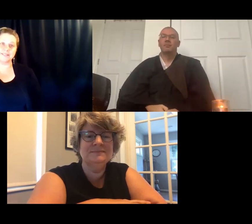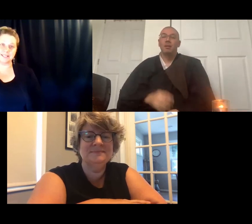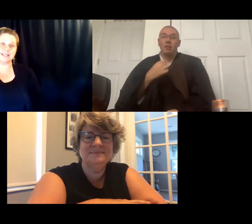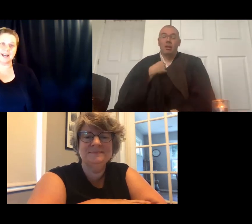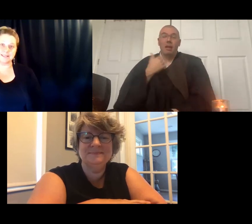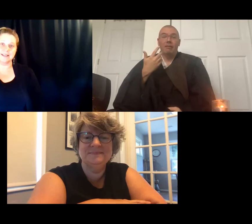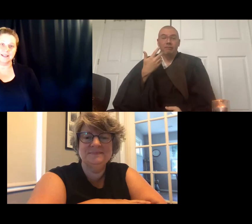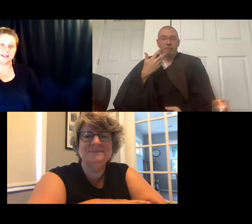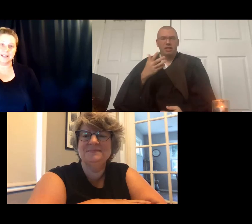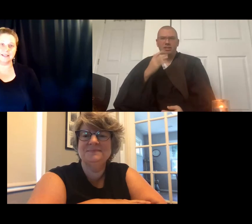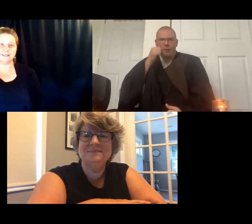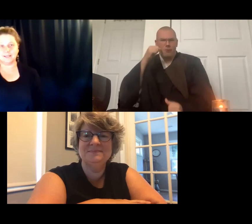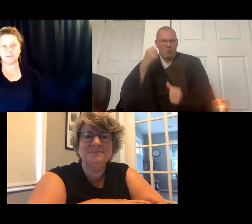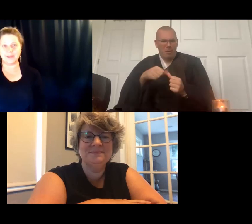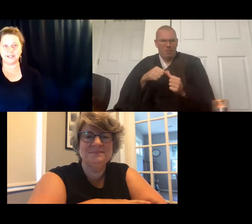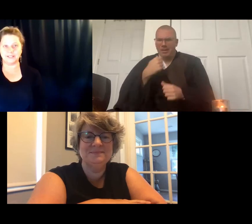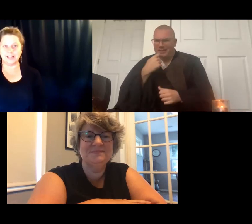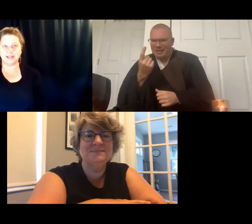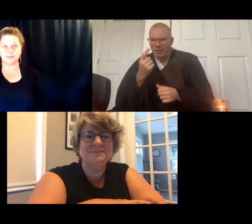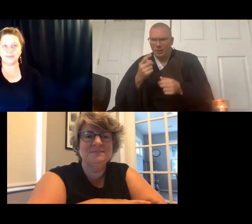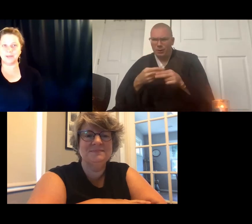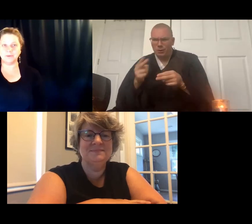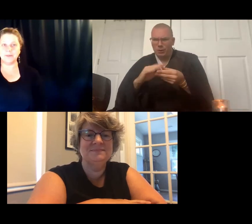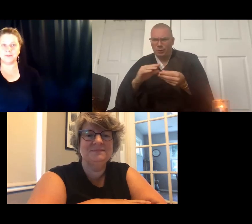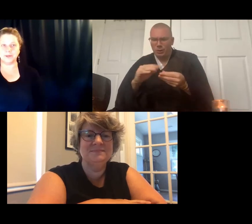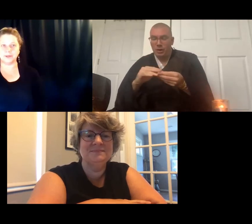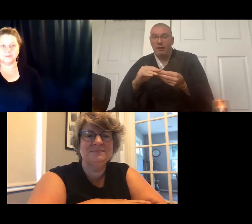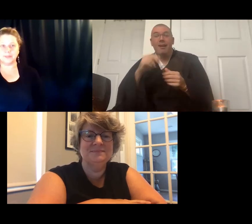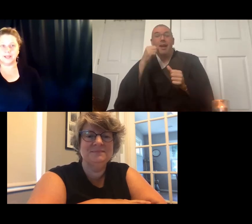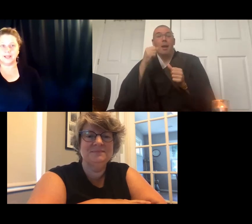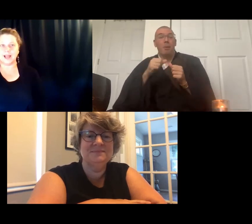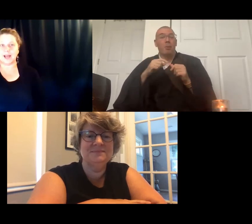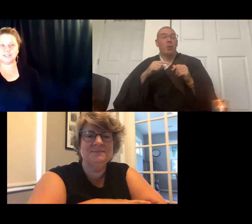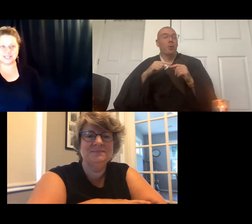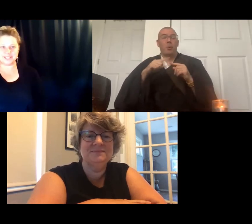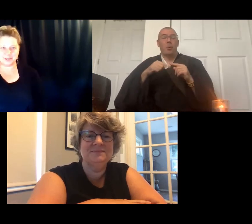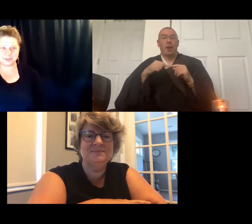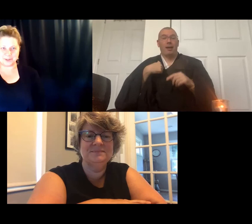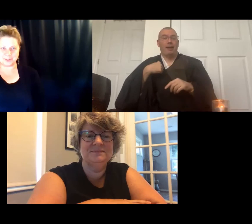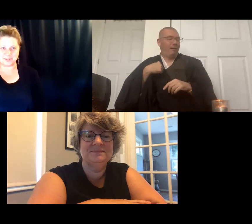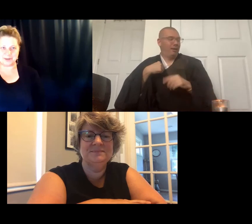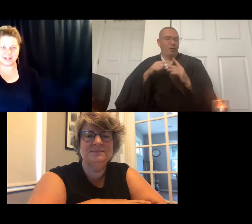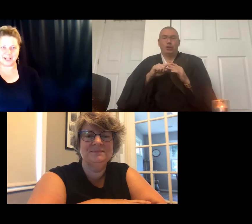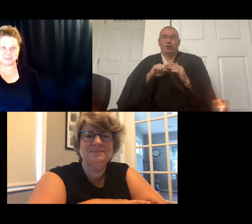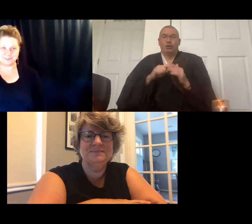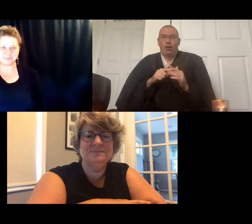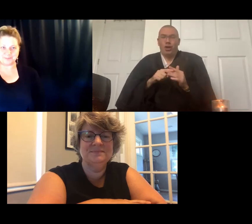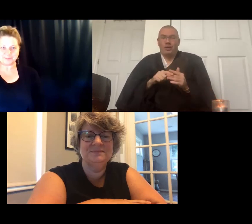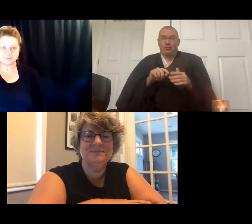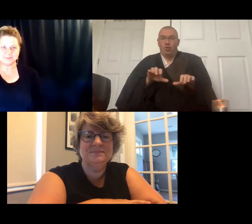lot of success in managing that. And remember, I'm just going to tell you a short story right